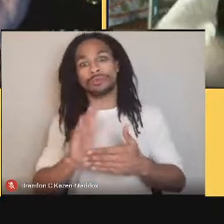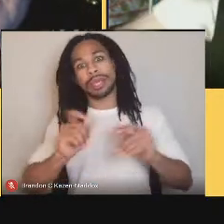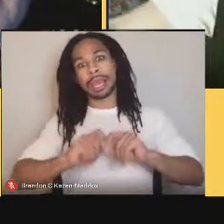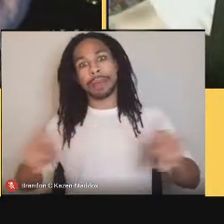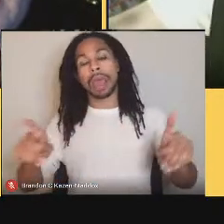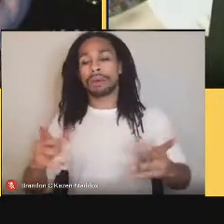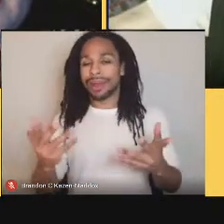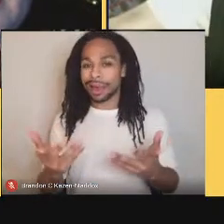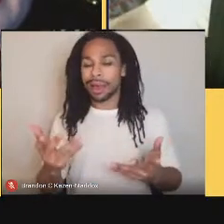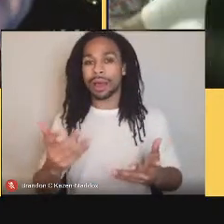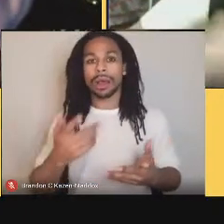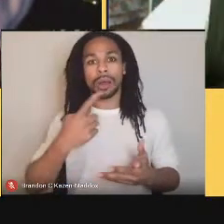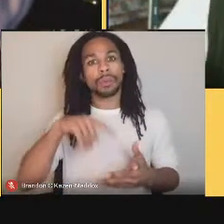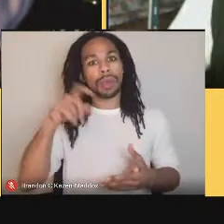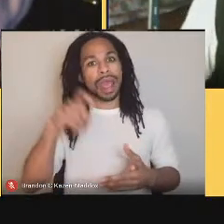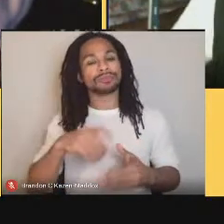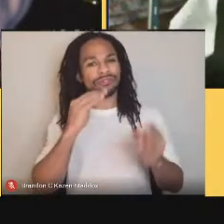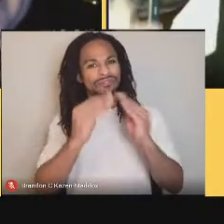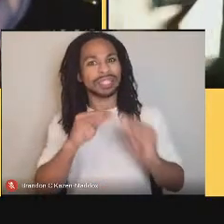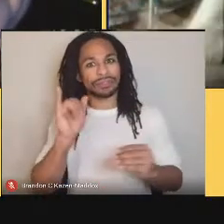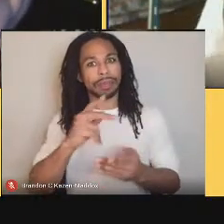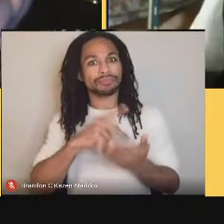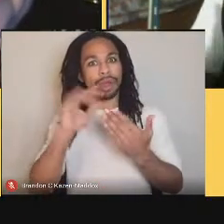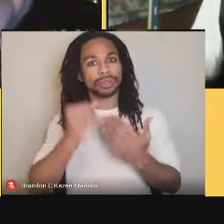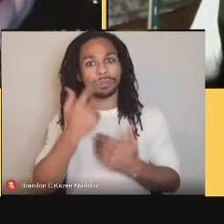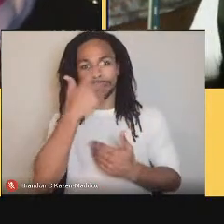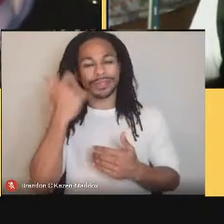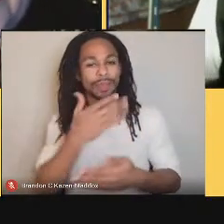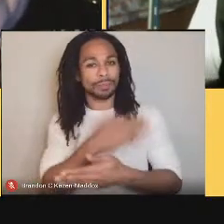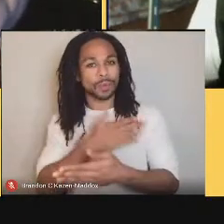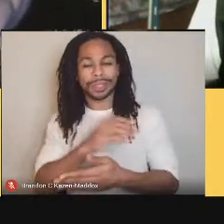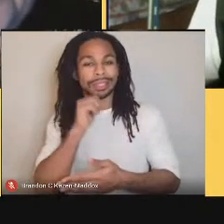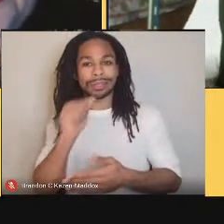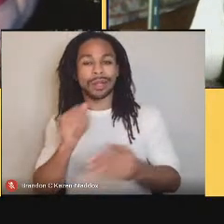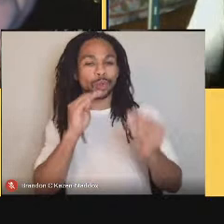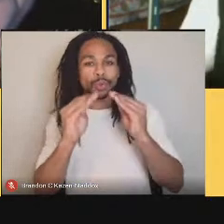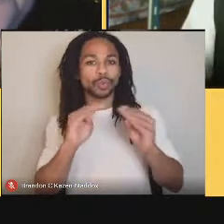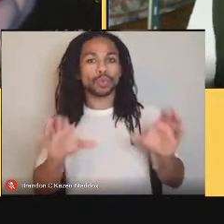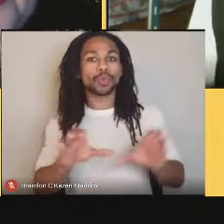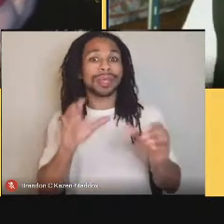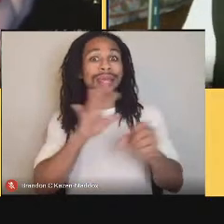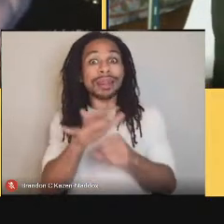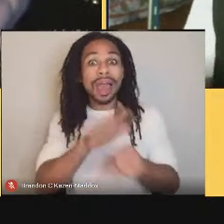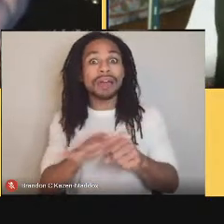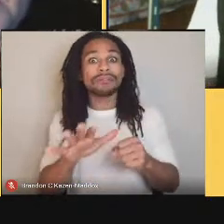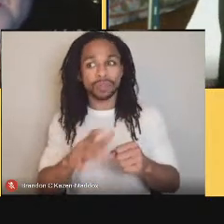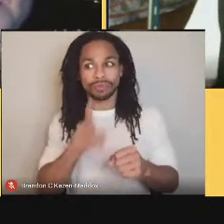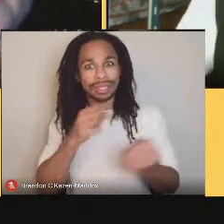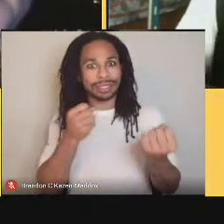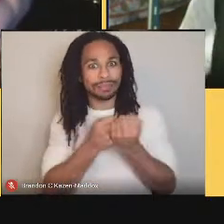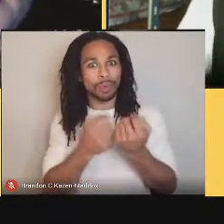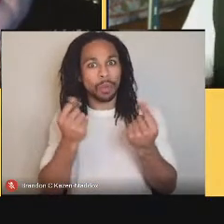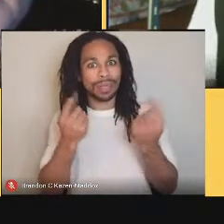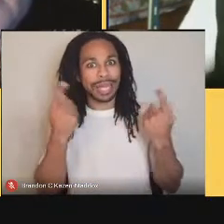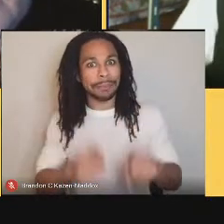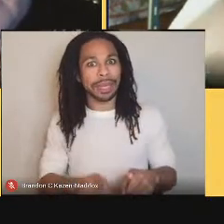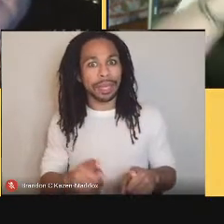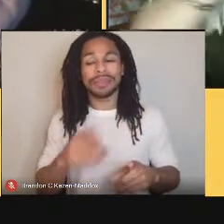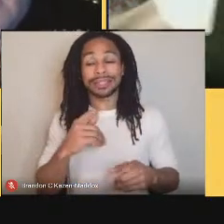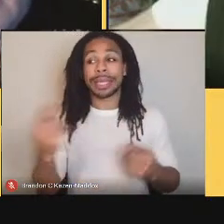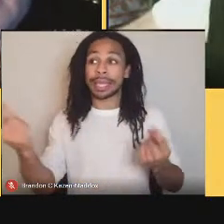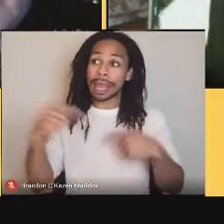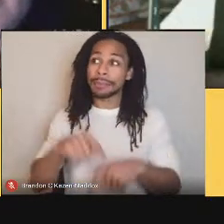of fix the project because the music wasn't doing enough to support what was happening on screen. We kind of came in as this rescue mission,